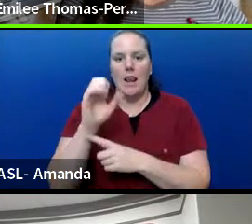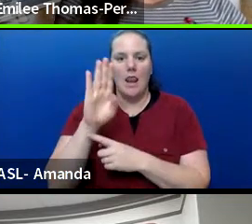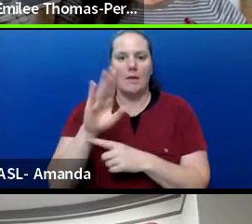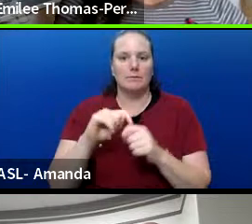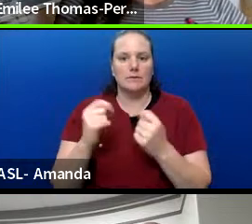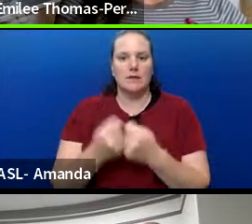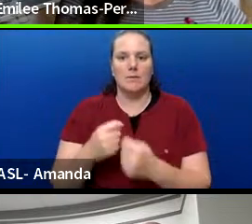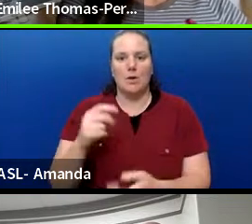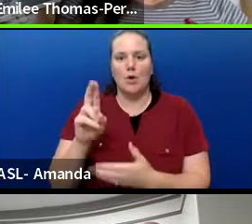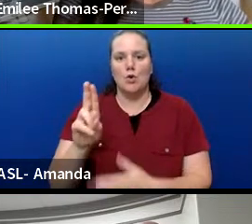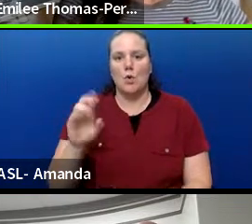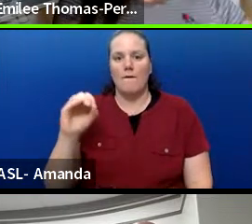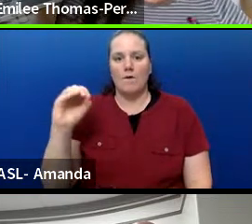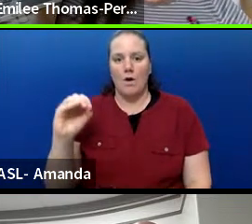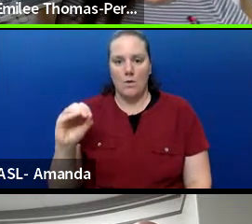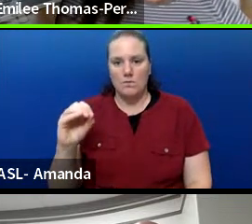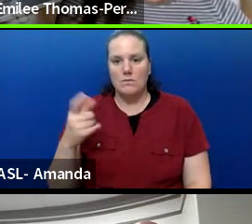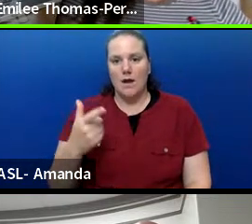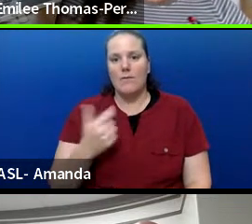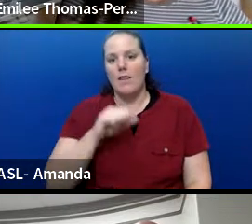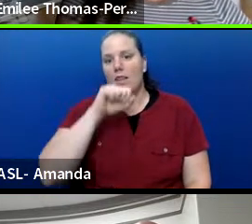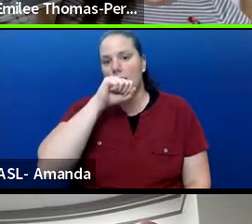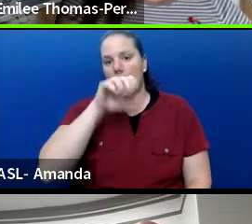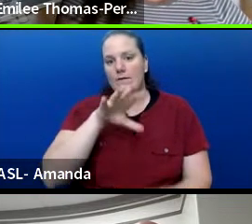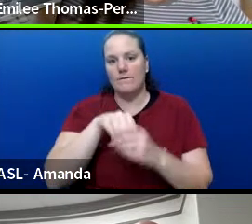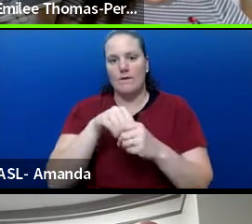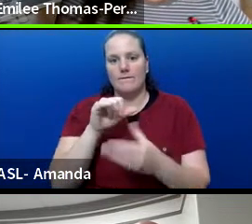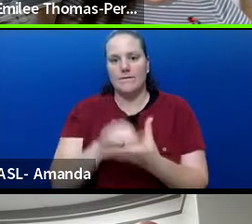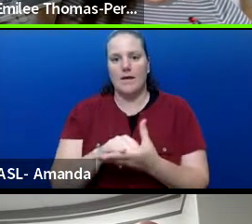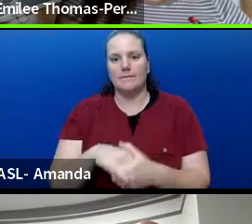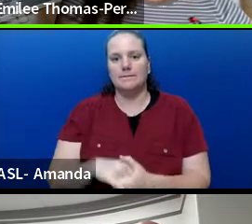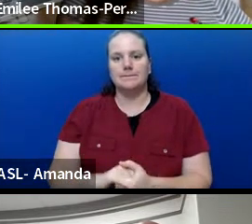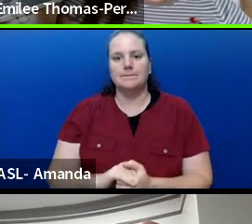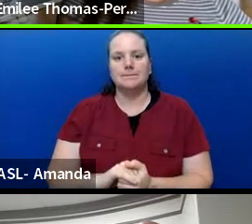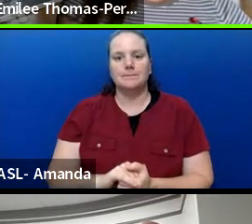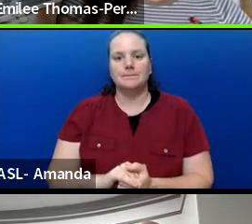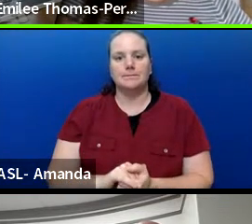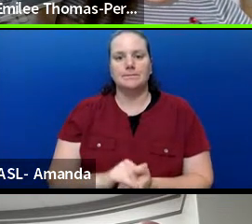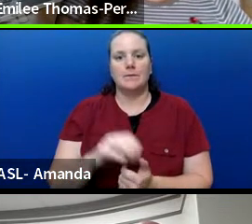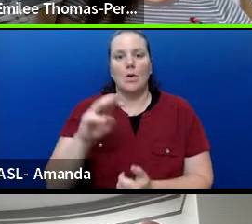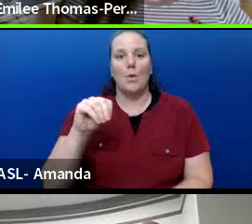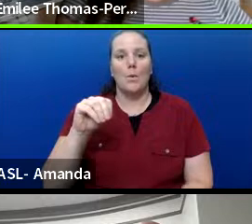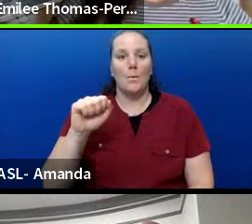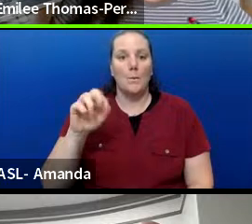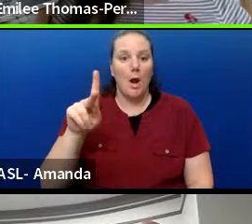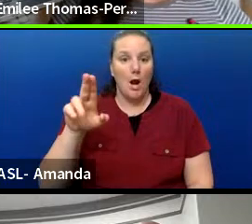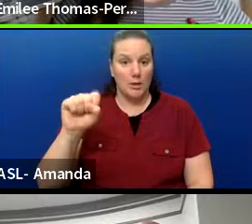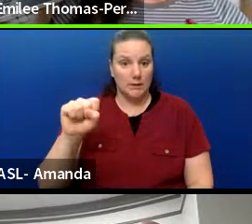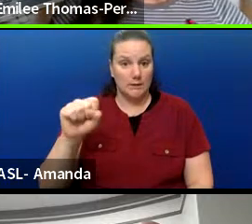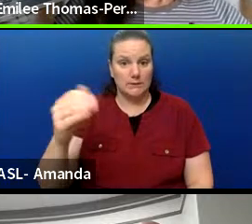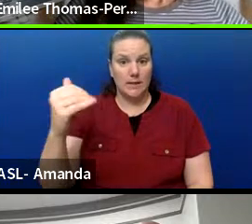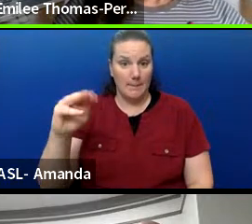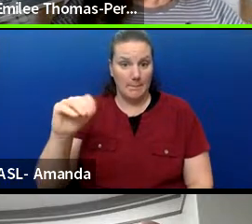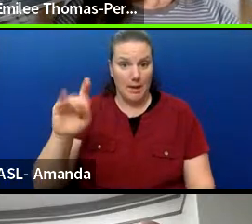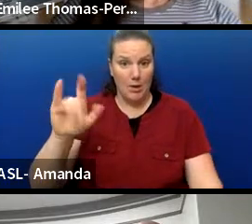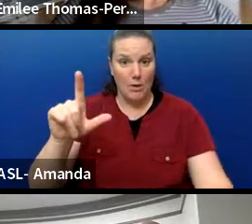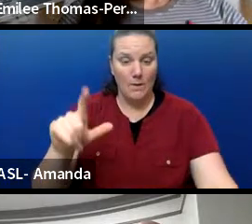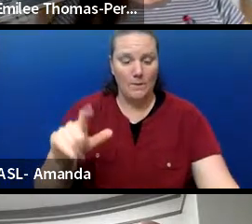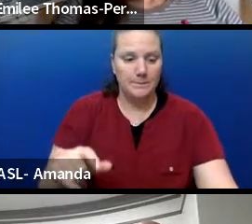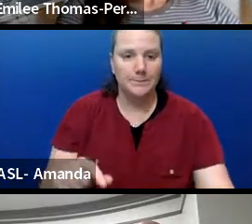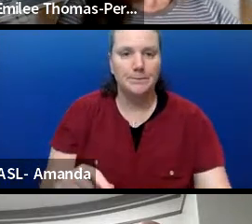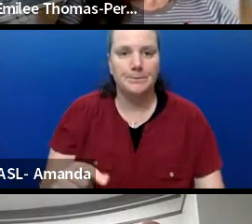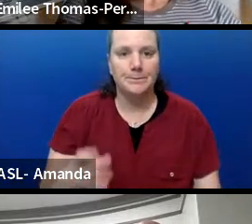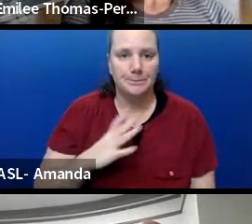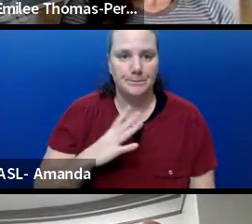O. So I would love to do that. And I will go with Marcus, and then we'll go to Michael. Okay,